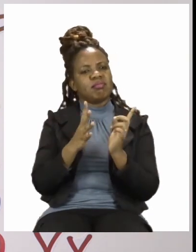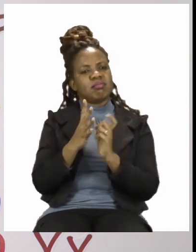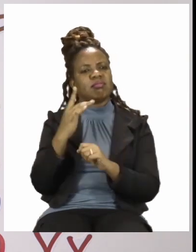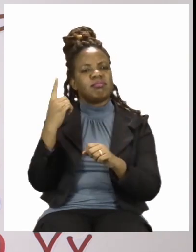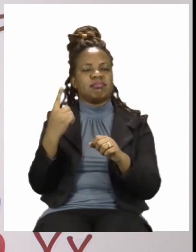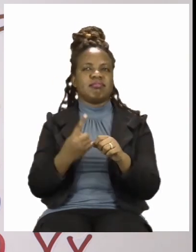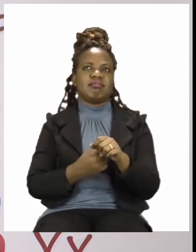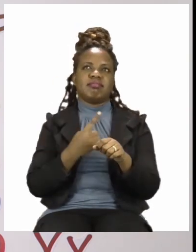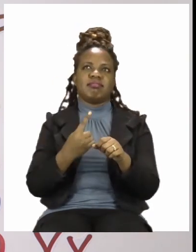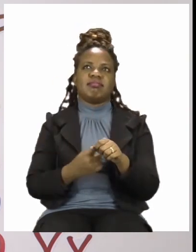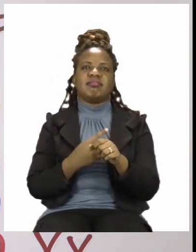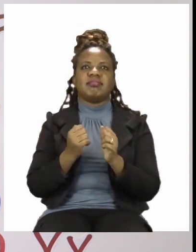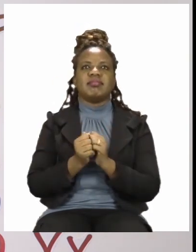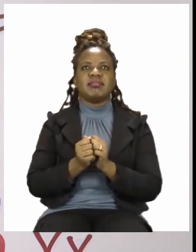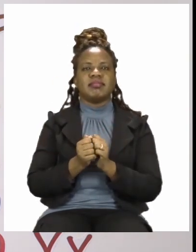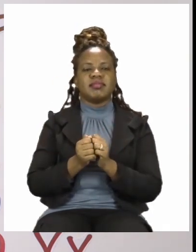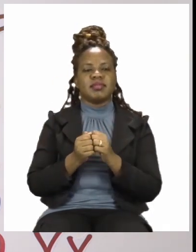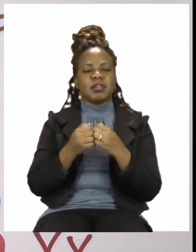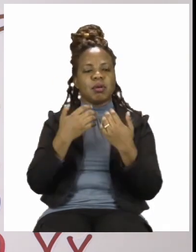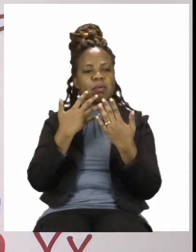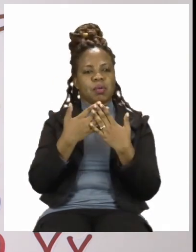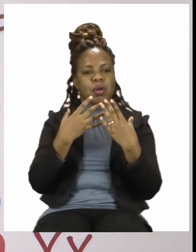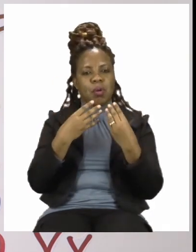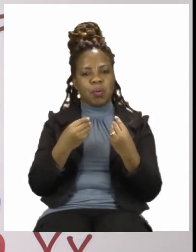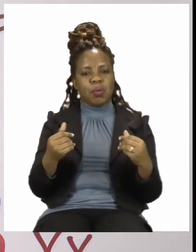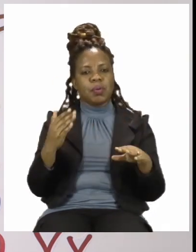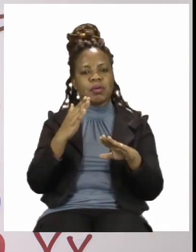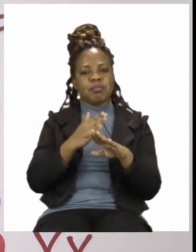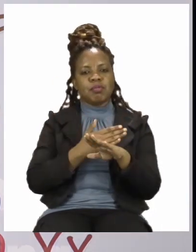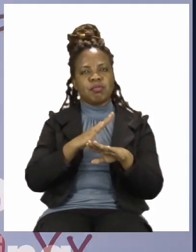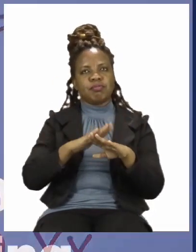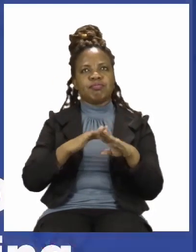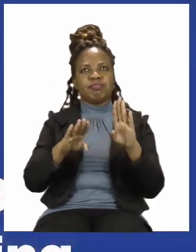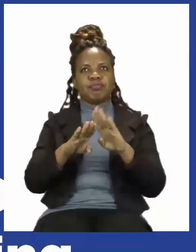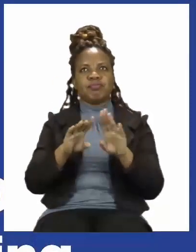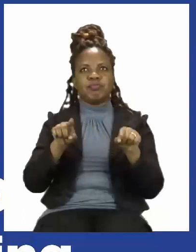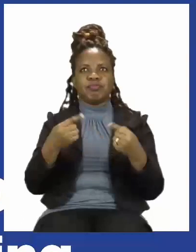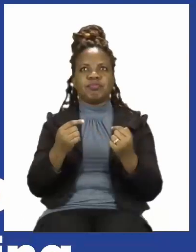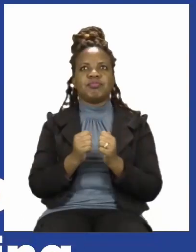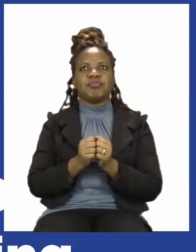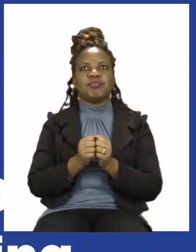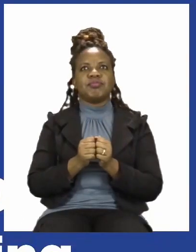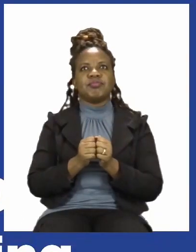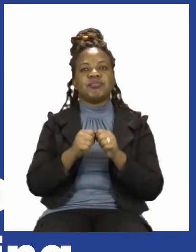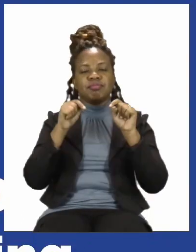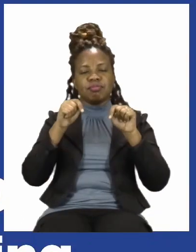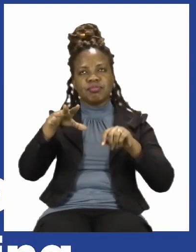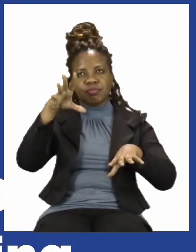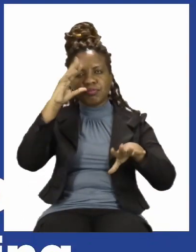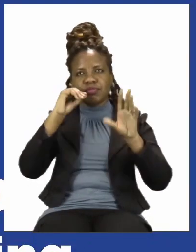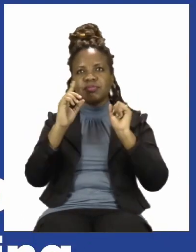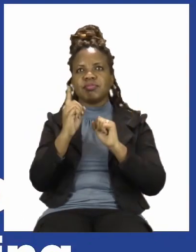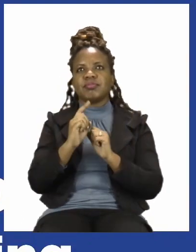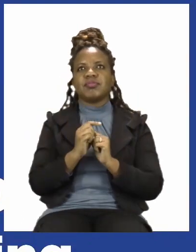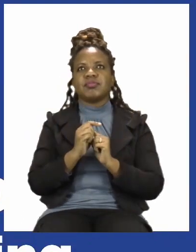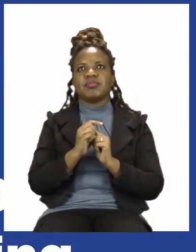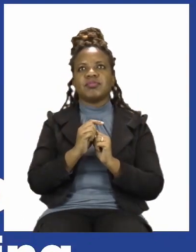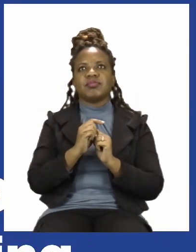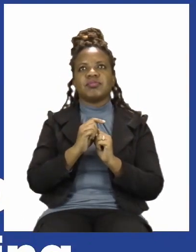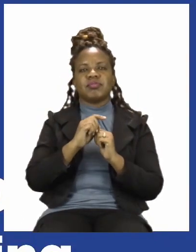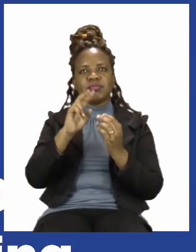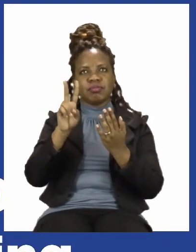possible. Make sure your hands are dry before you touch anything else. For today's lesson, we will be